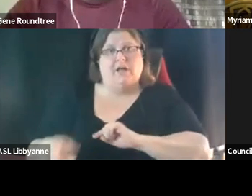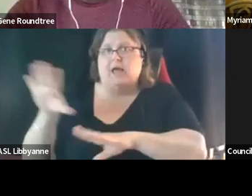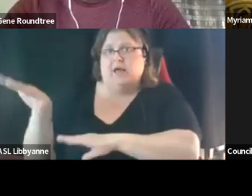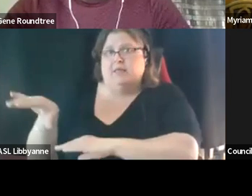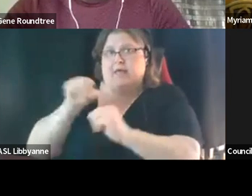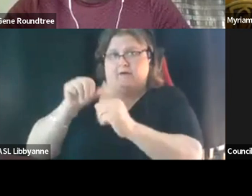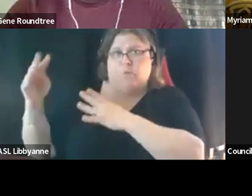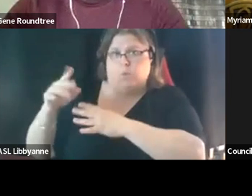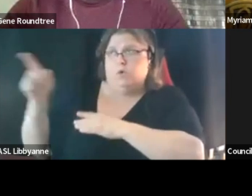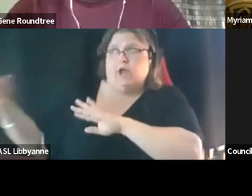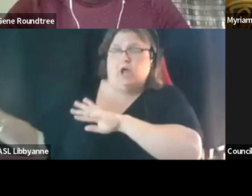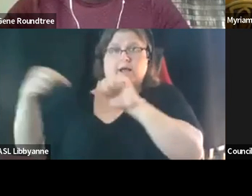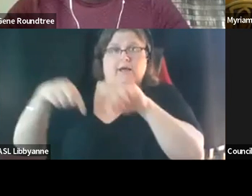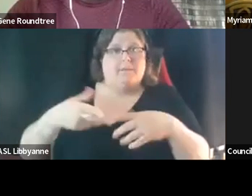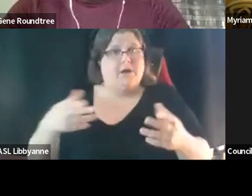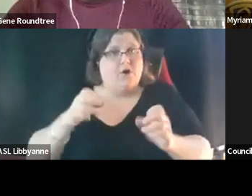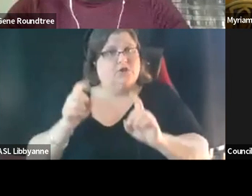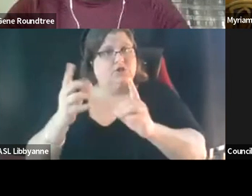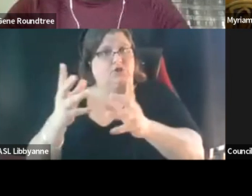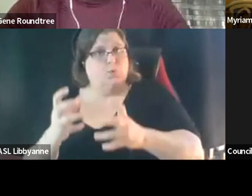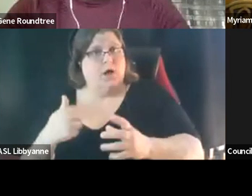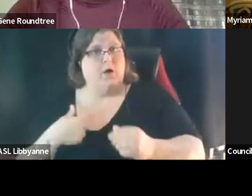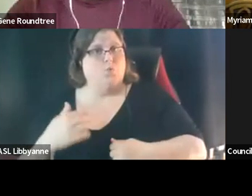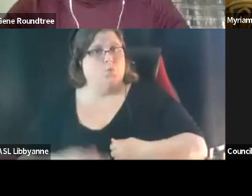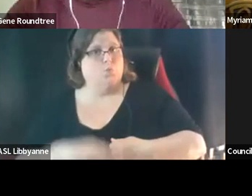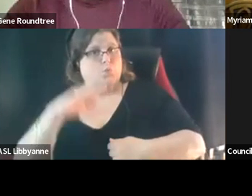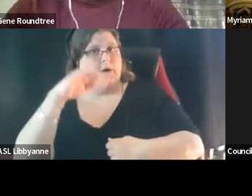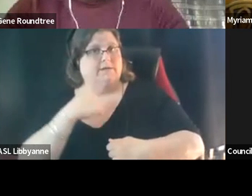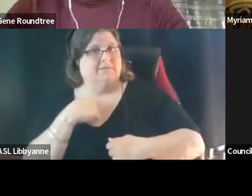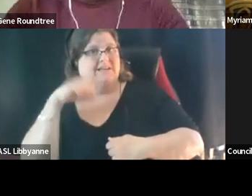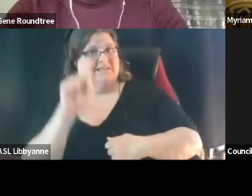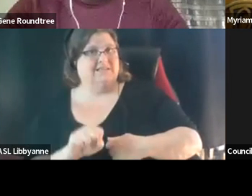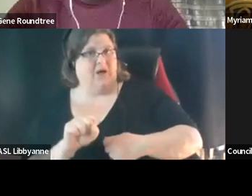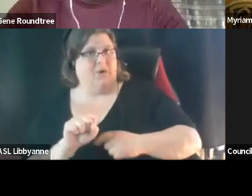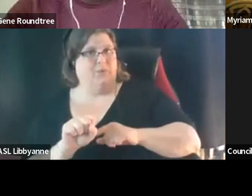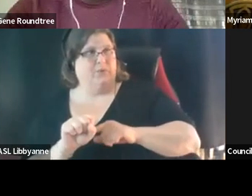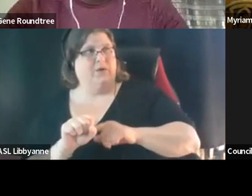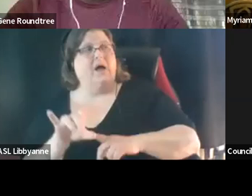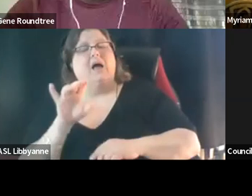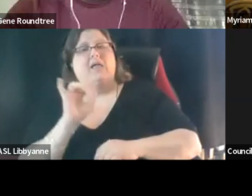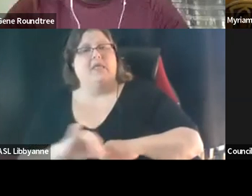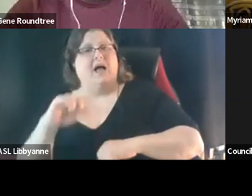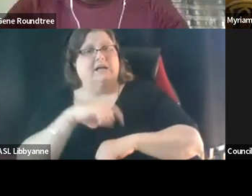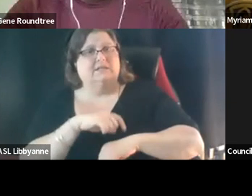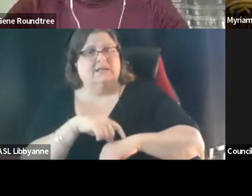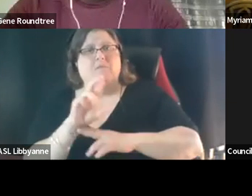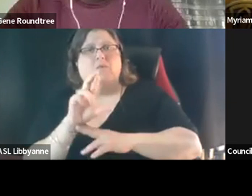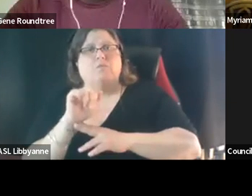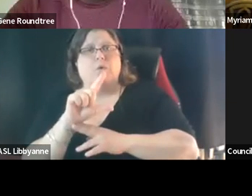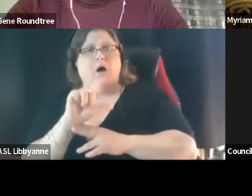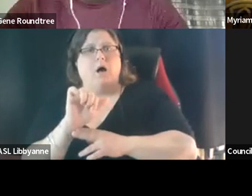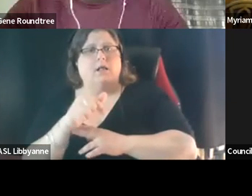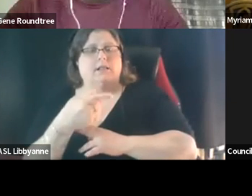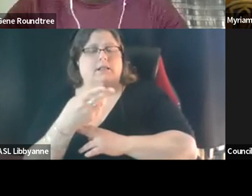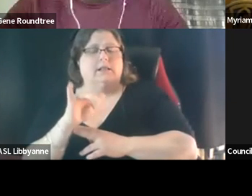to the US for education, and raised me in the South during a time when the Raleigh, North Carolina